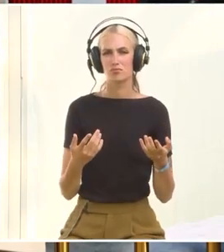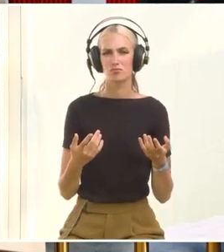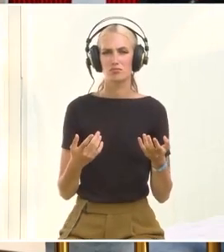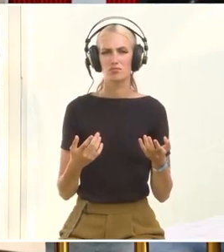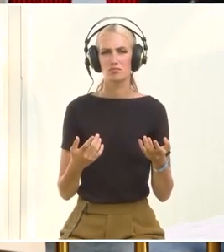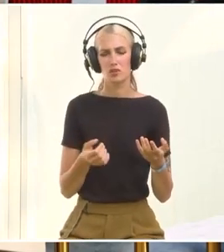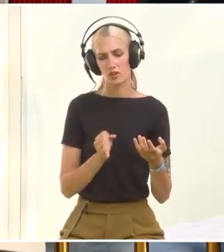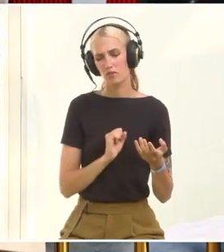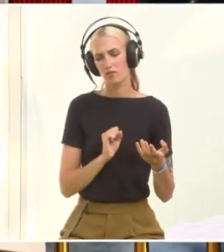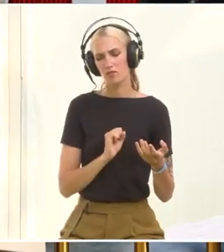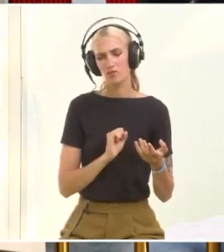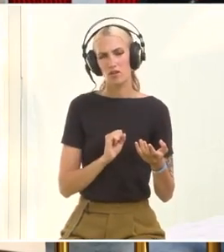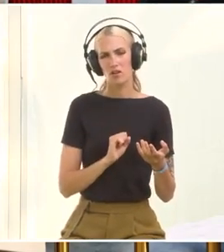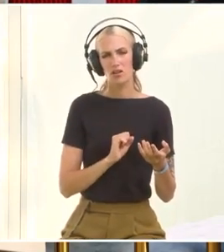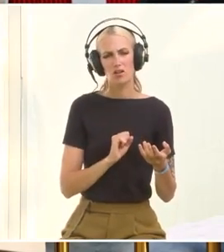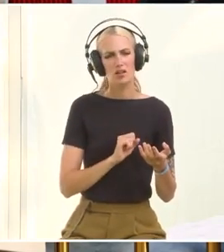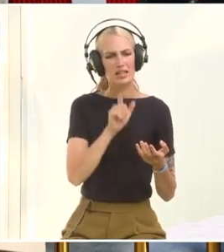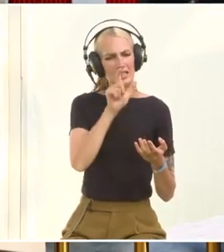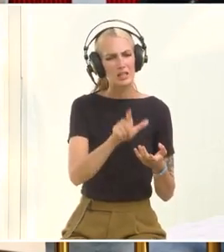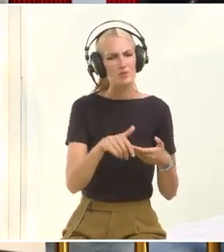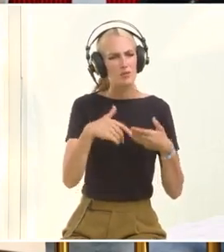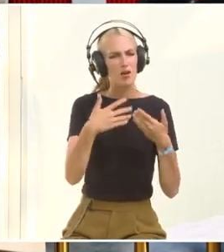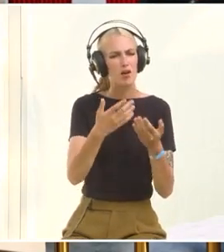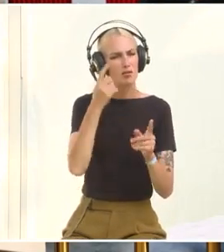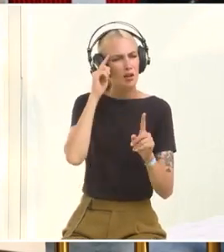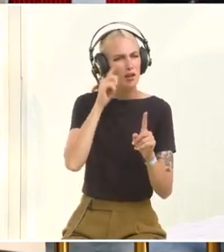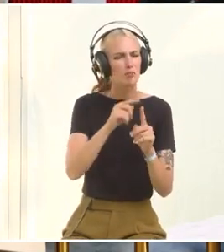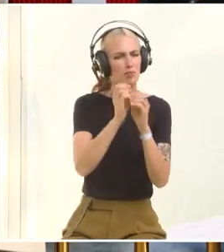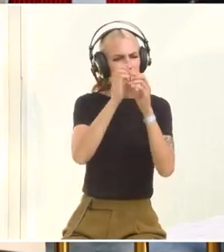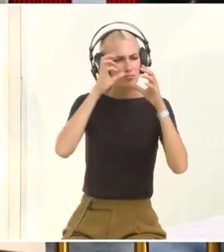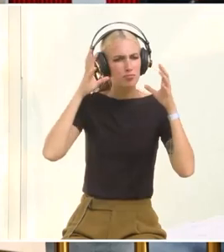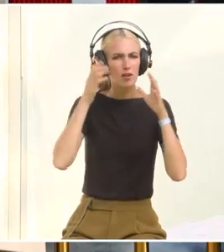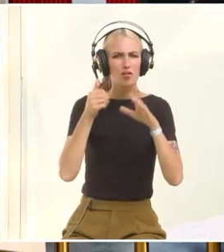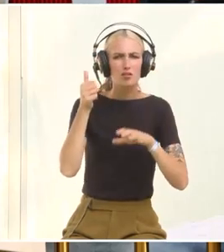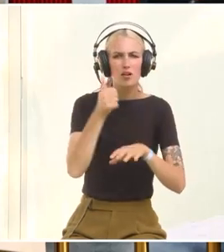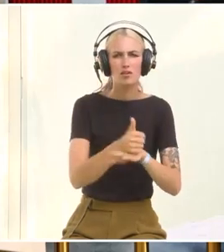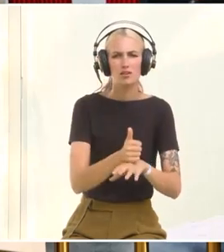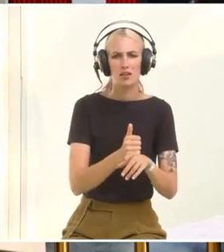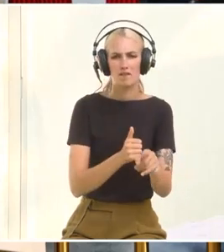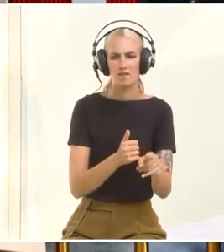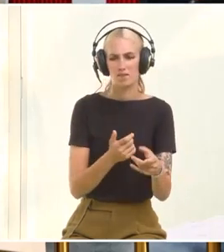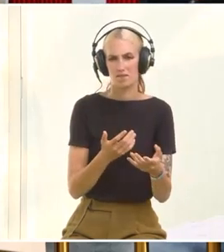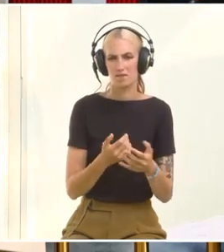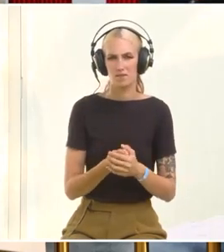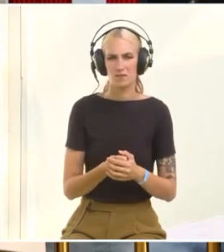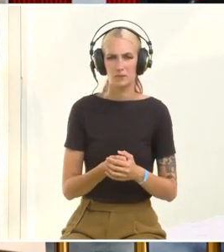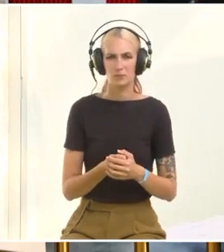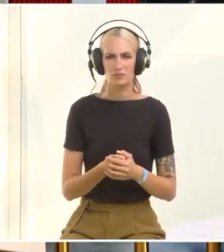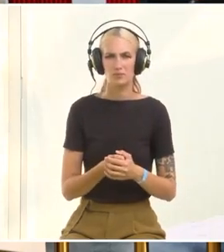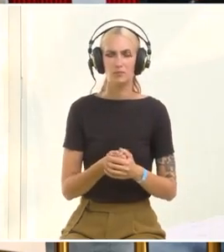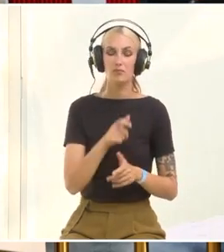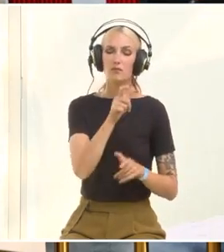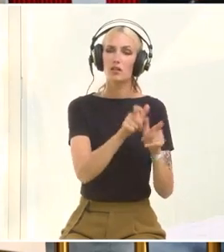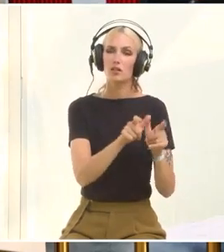You need to provide these people with a vision, with an alternative. Until then, as you mentioned as well, you know, people who have come to Europe,